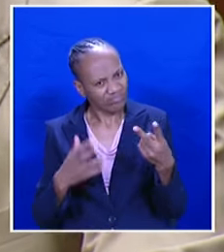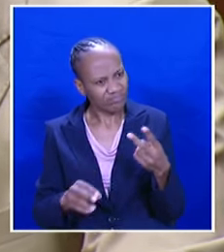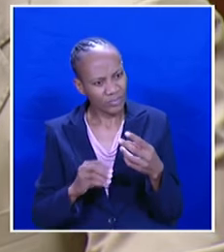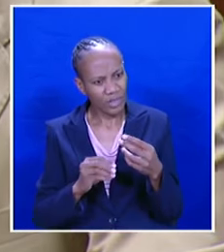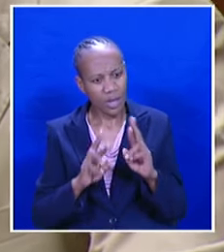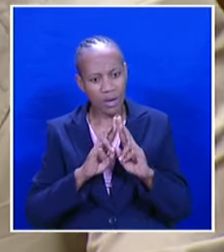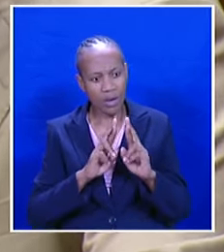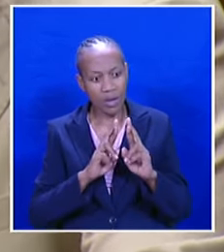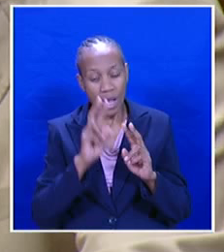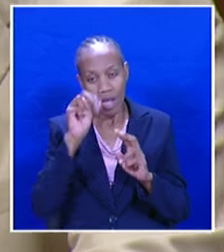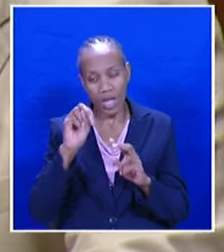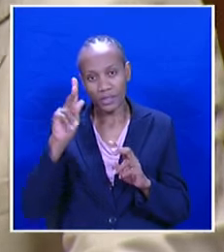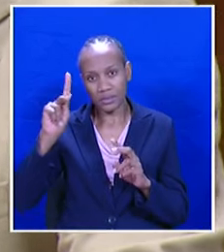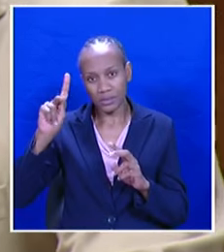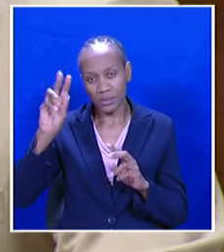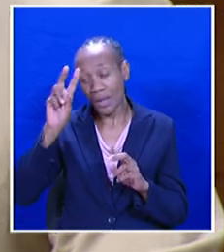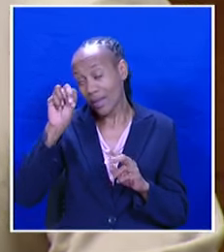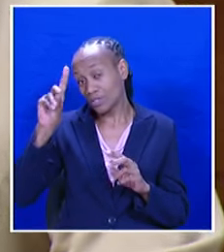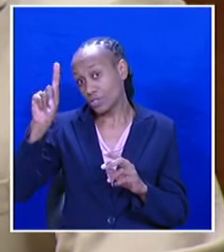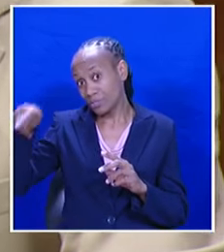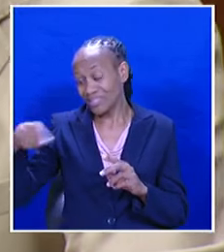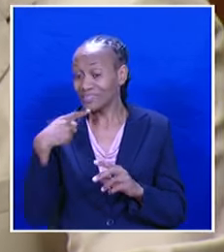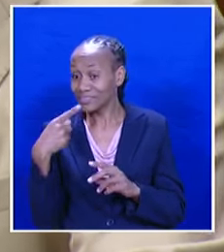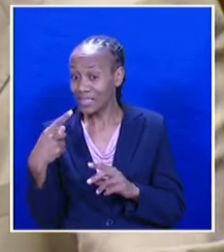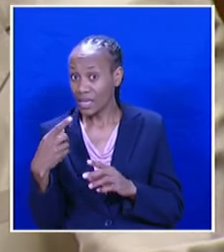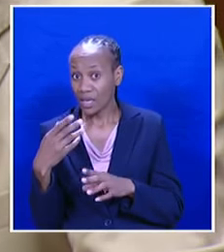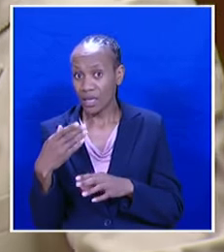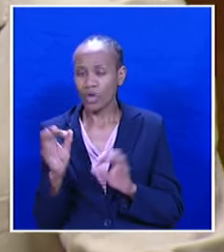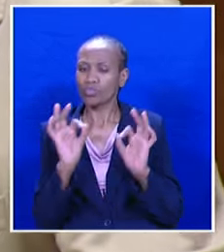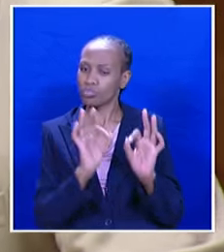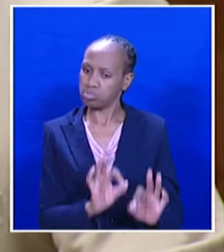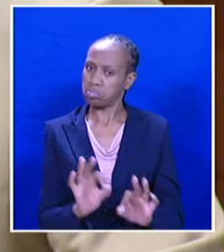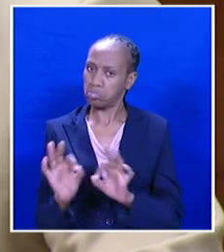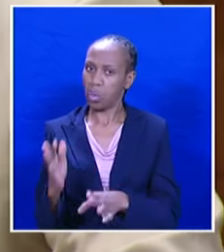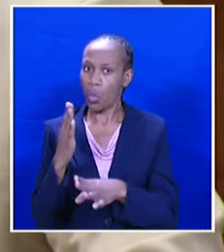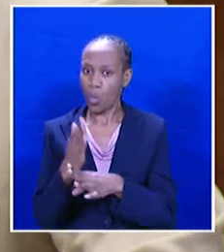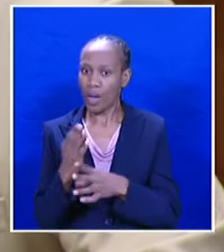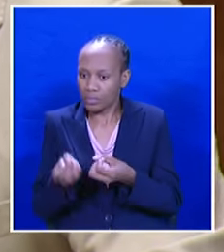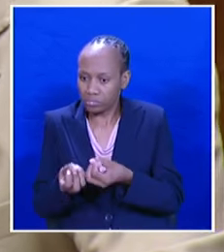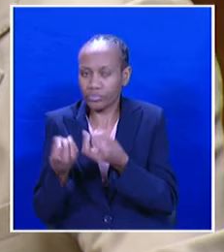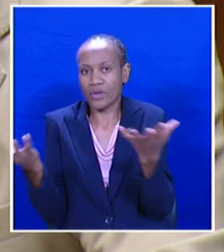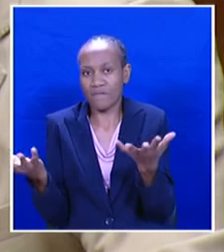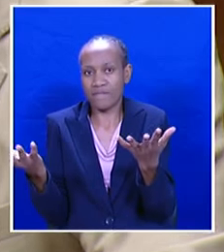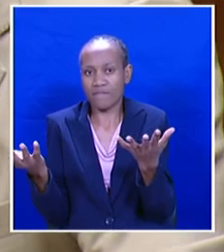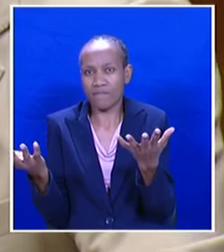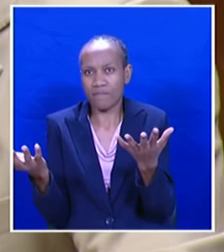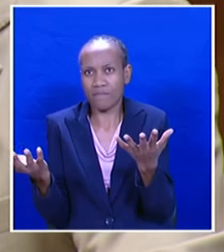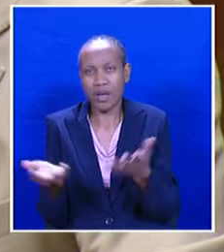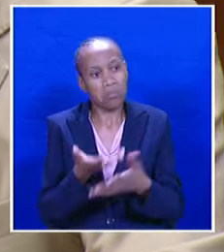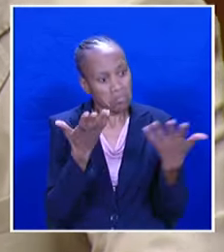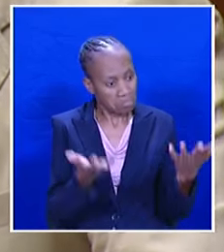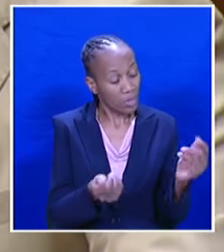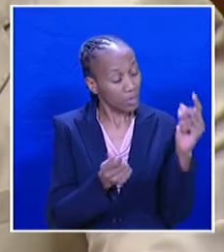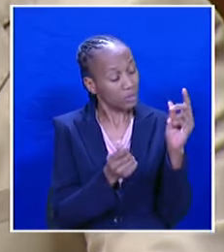speaks of decent employment through inclusive growth. The Honorable Deputy President has partly responded to